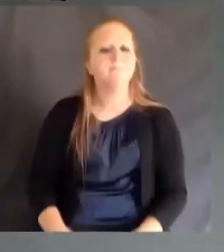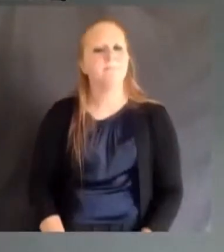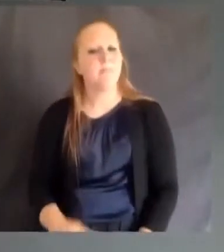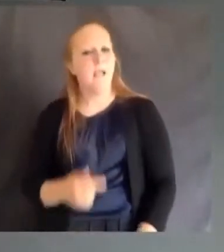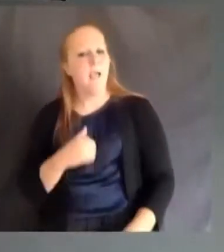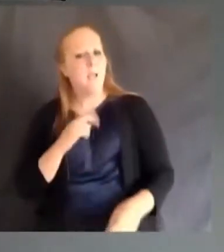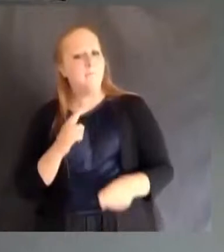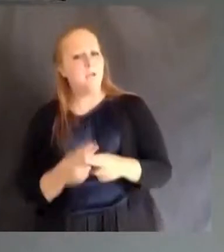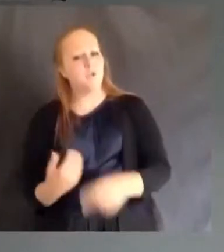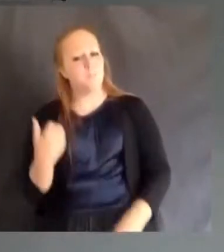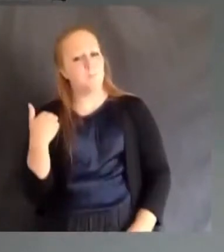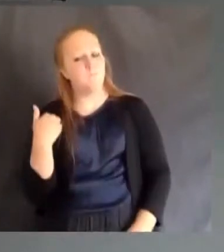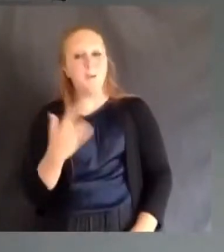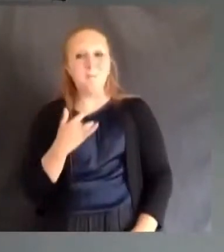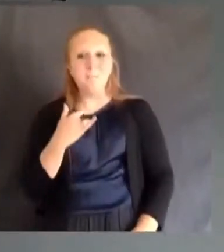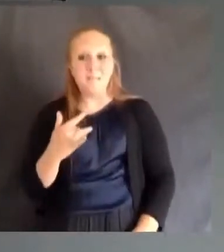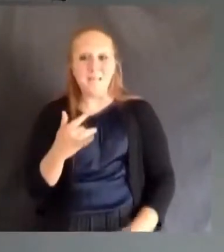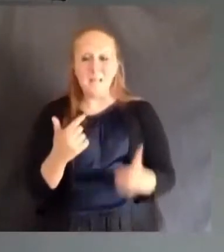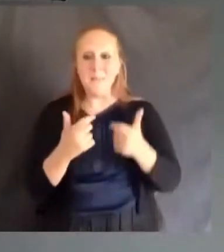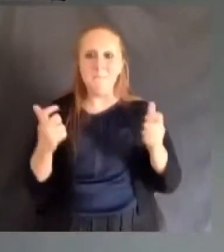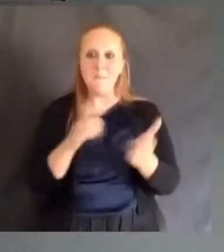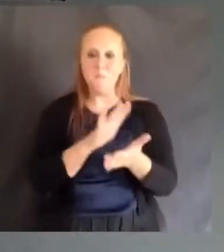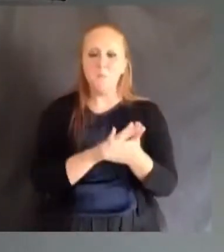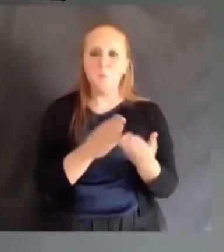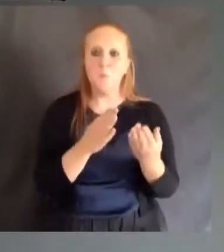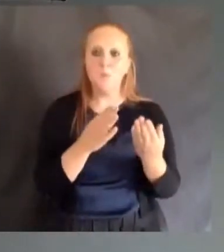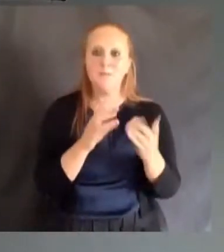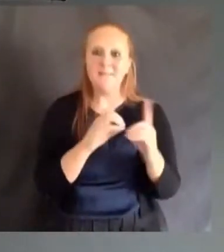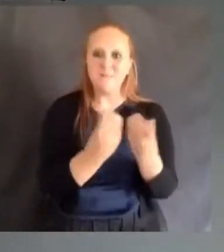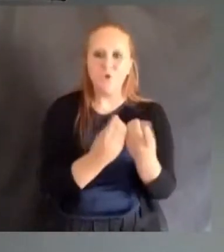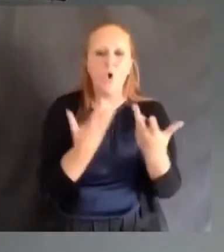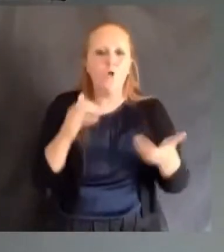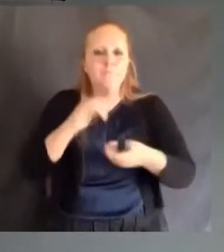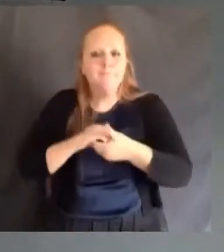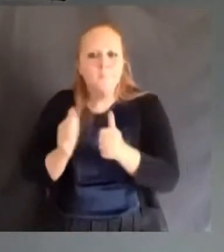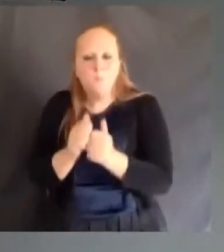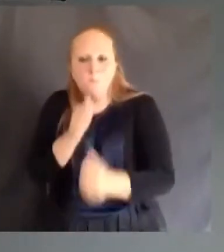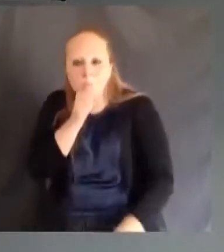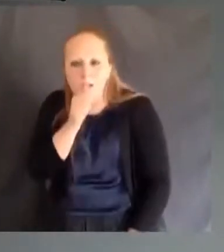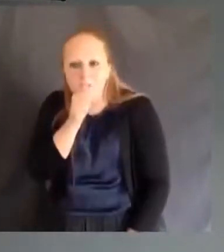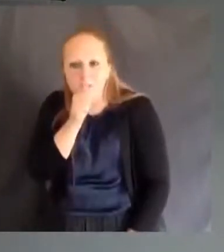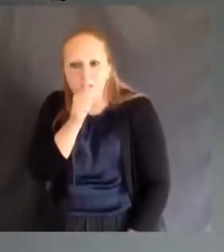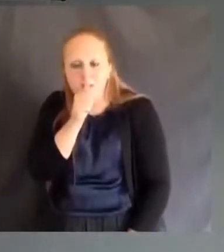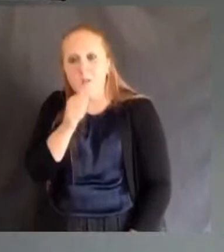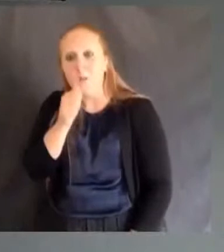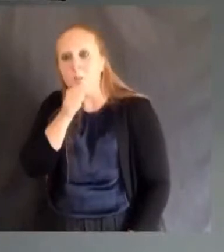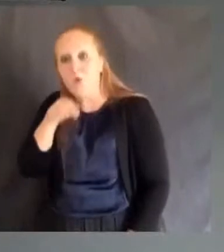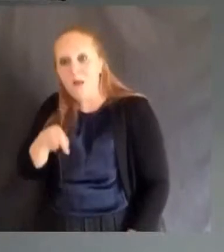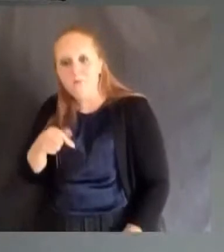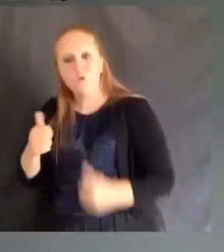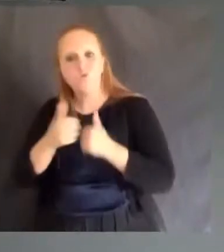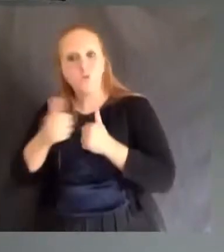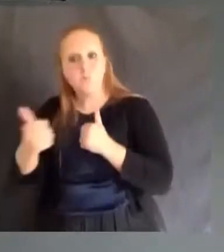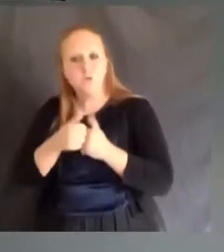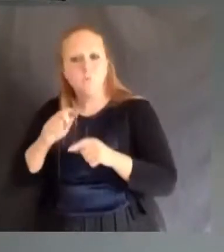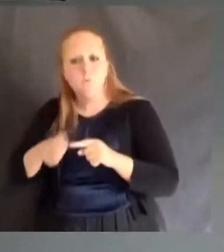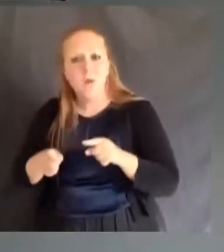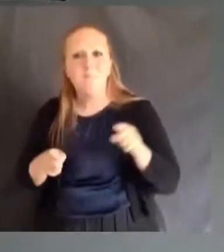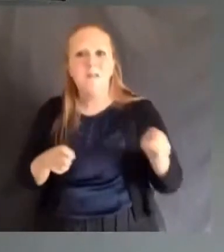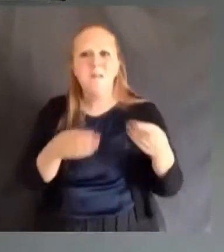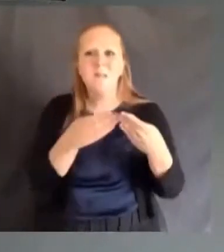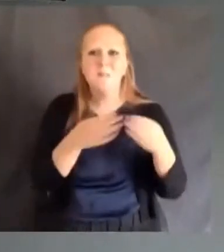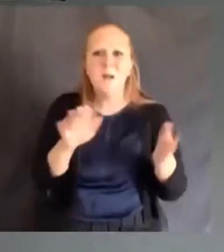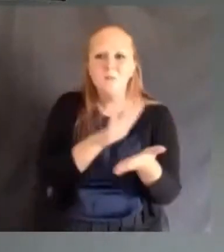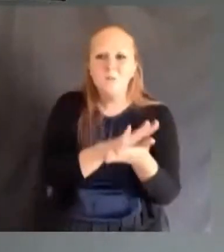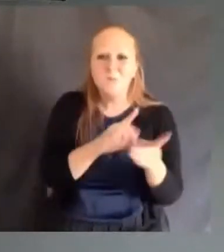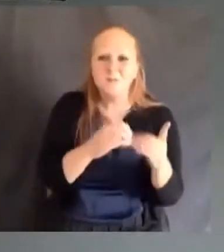school district will work with these schools because transportation, for instance, is something that the public district provides to private schools. So you need to work those sort of